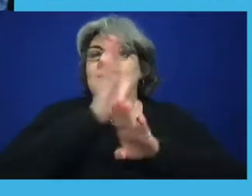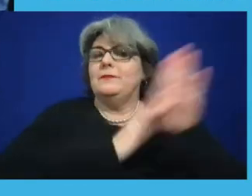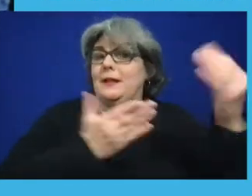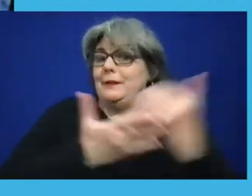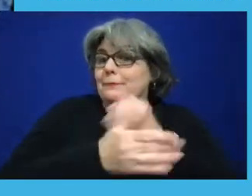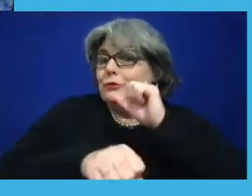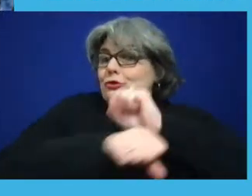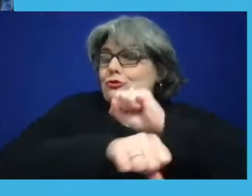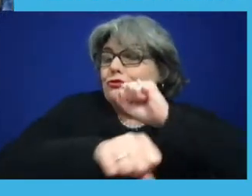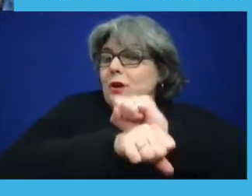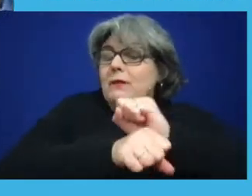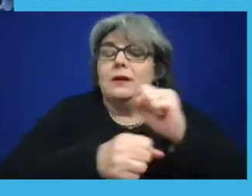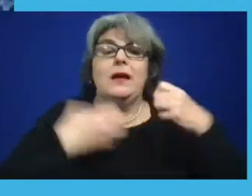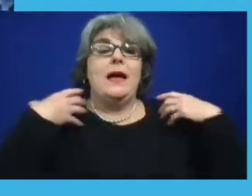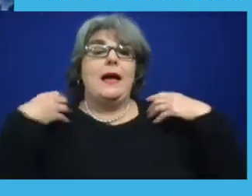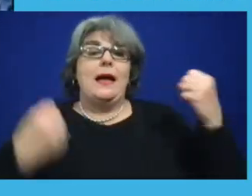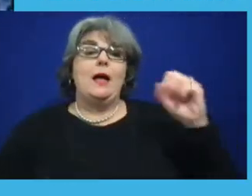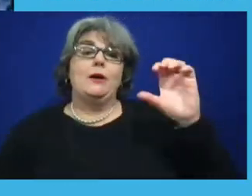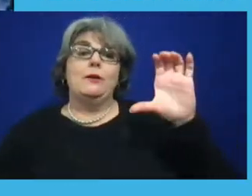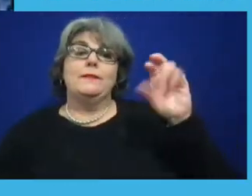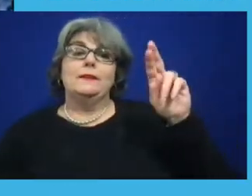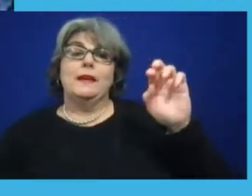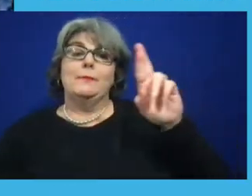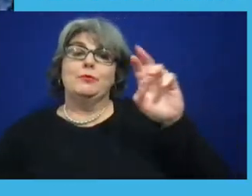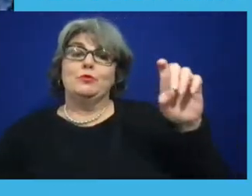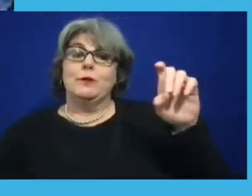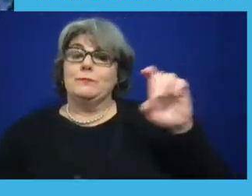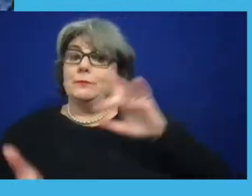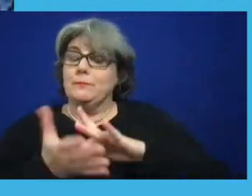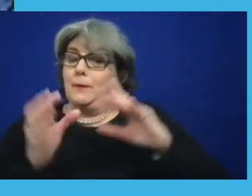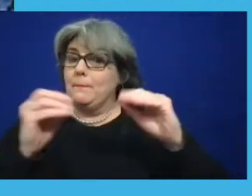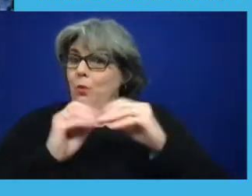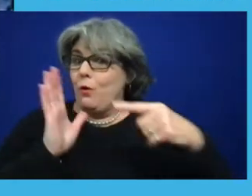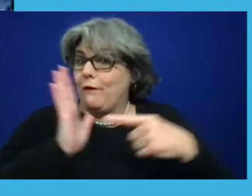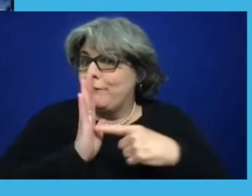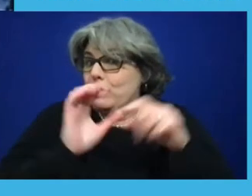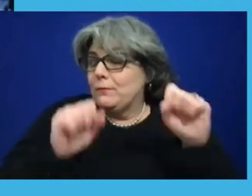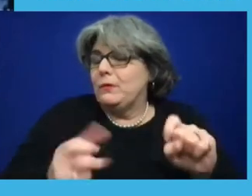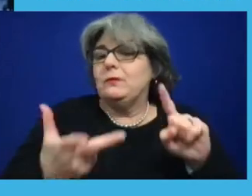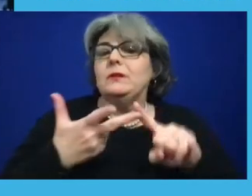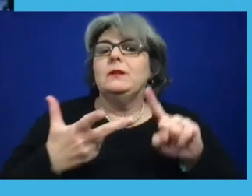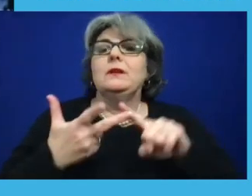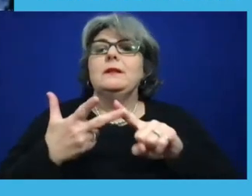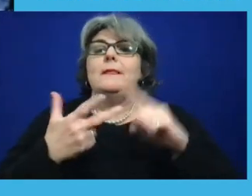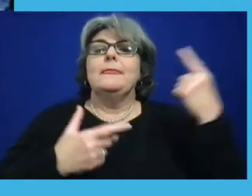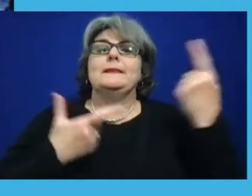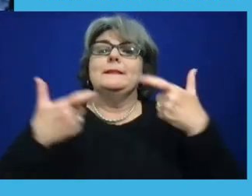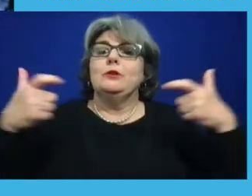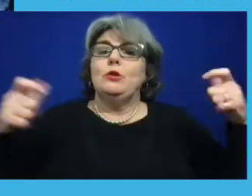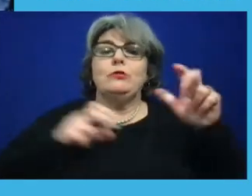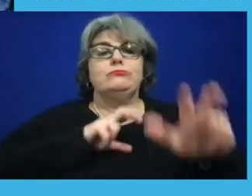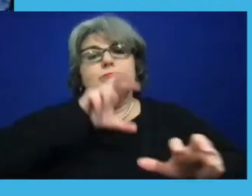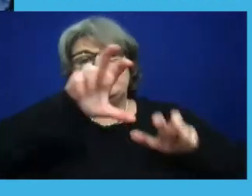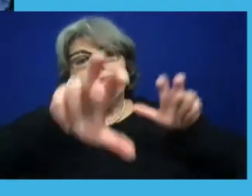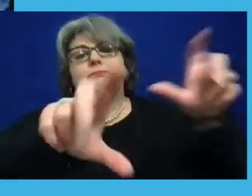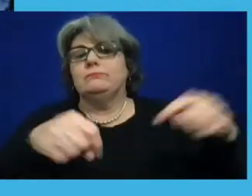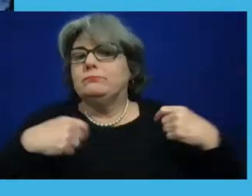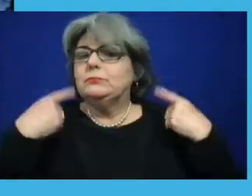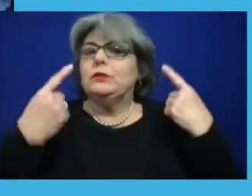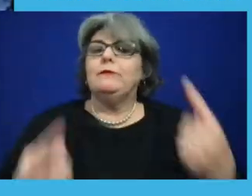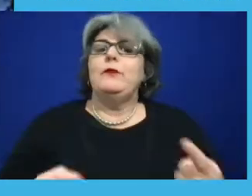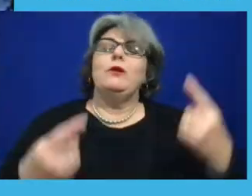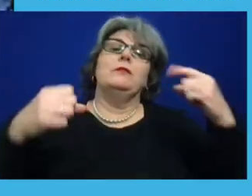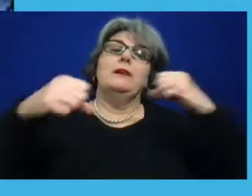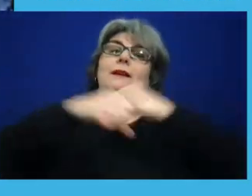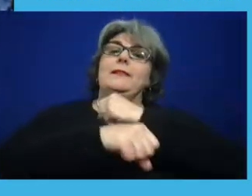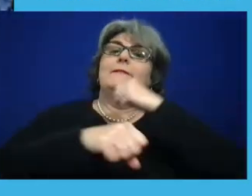to pass an infrastructure bill that will create new jobs, who've made health care and prescription drugs more affordable,